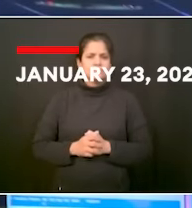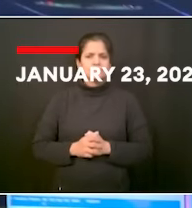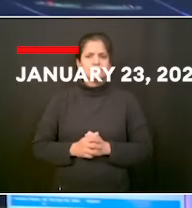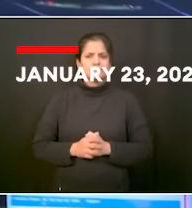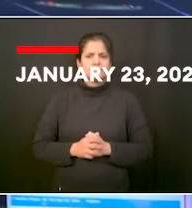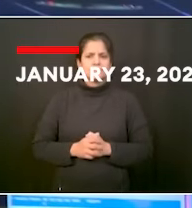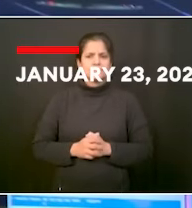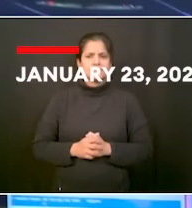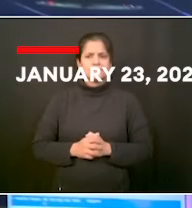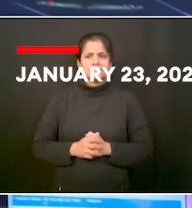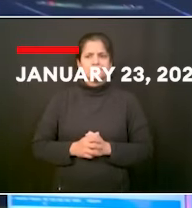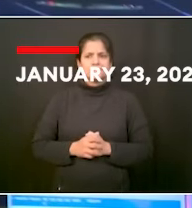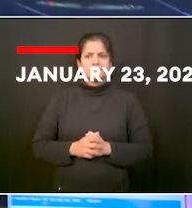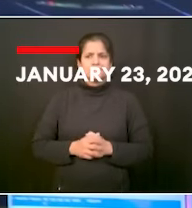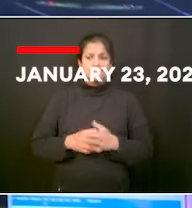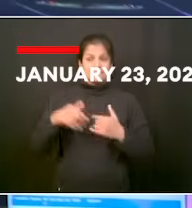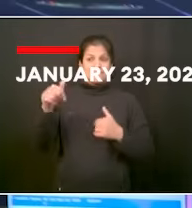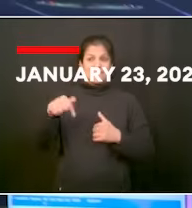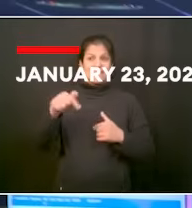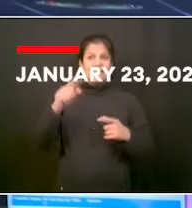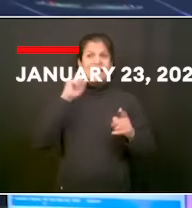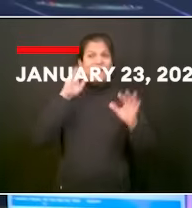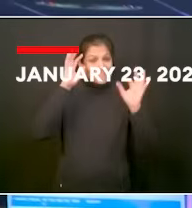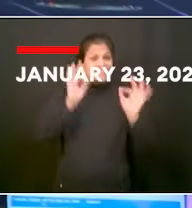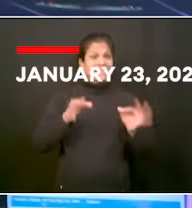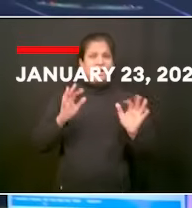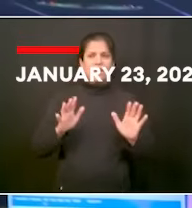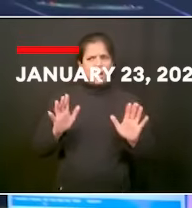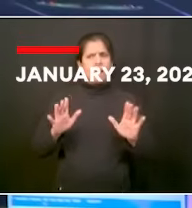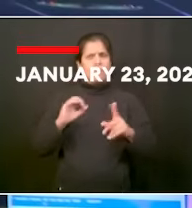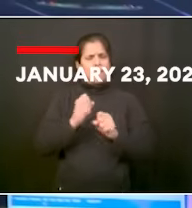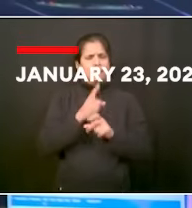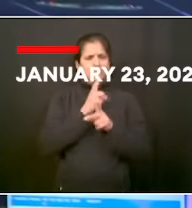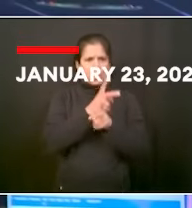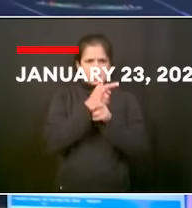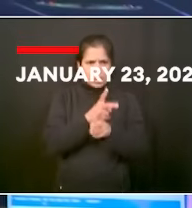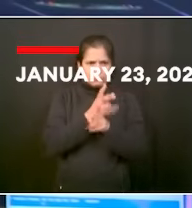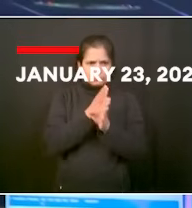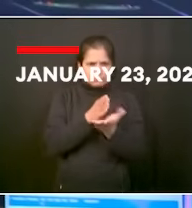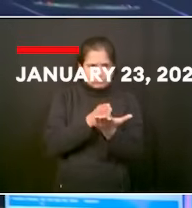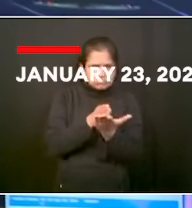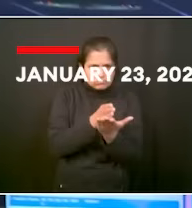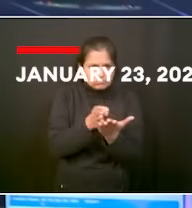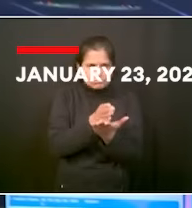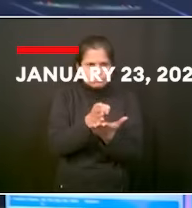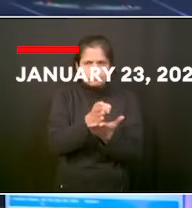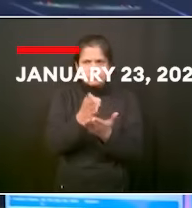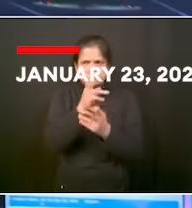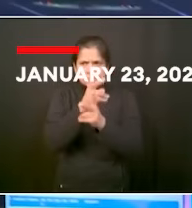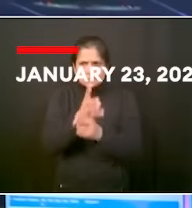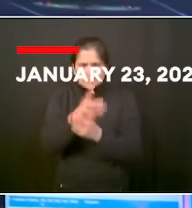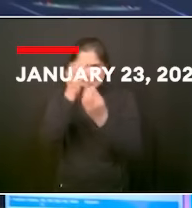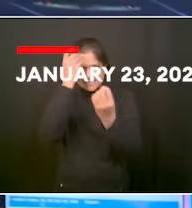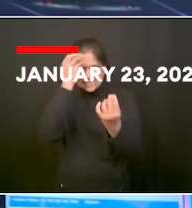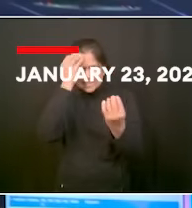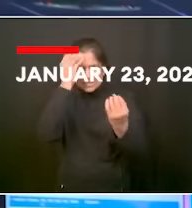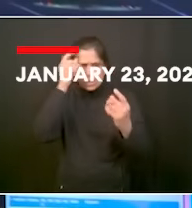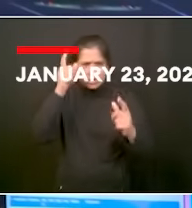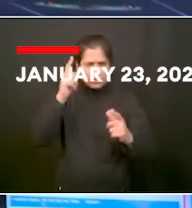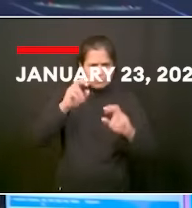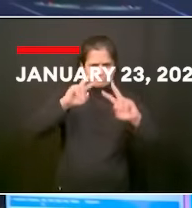managed with great care and attention to detail, with our families'